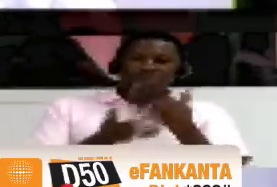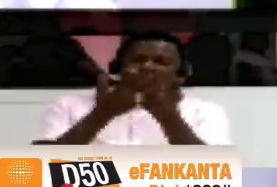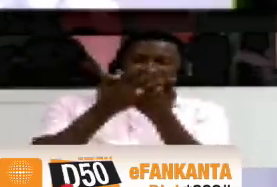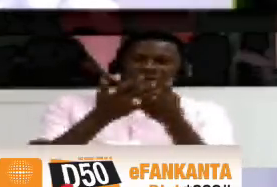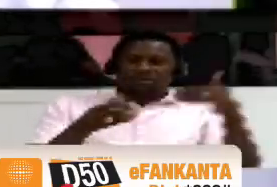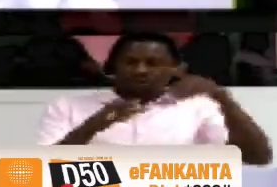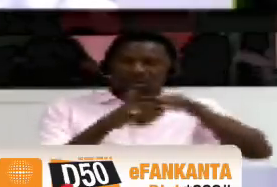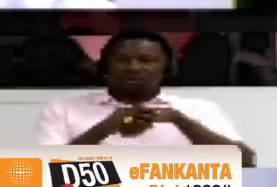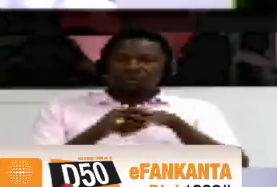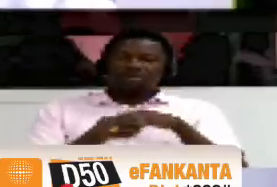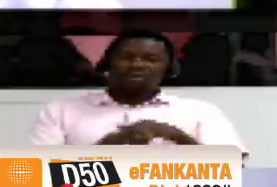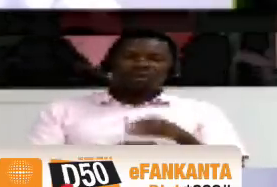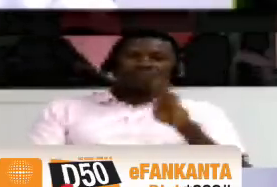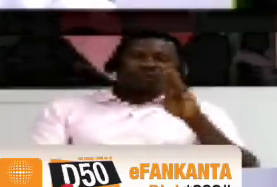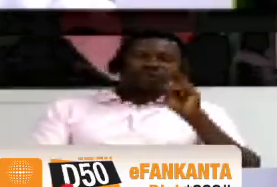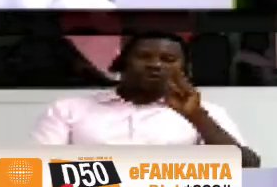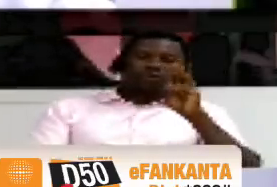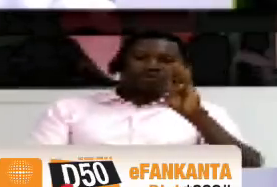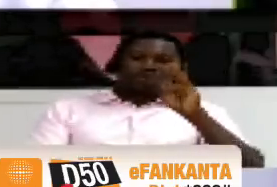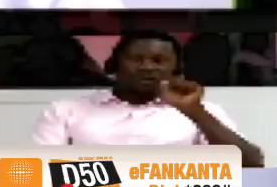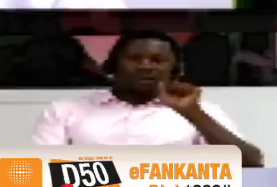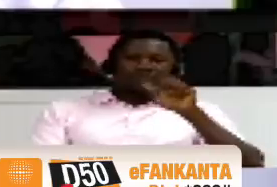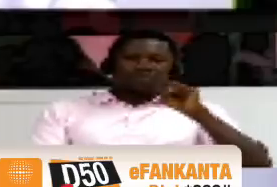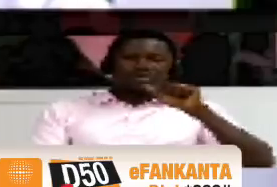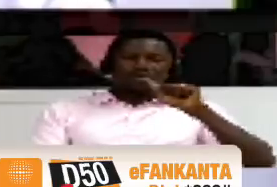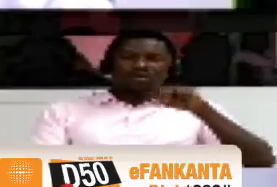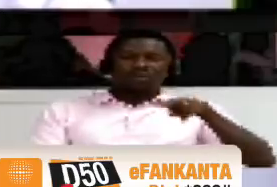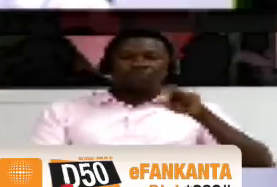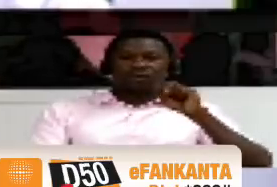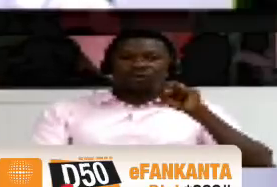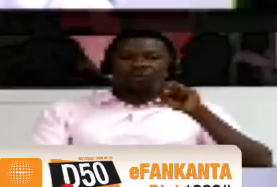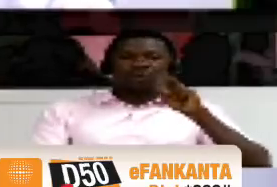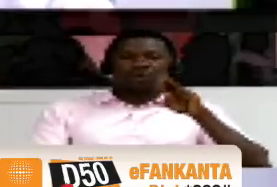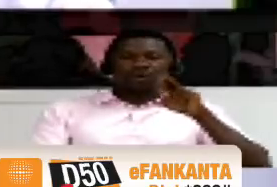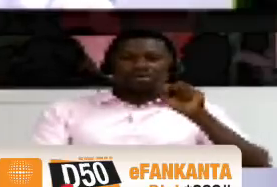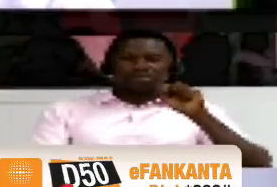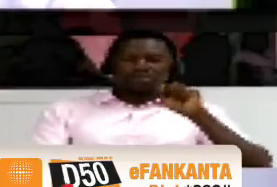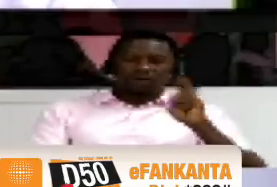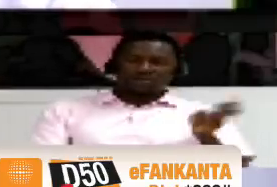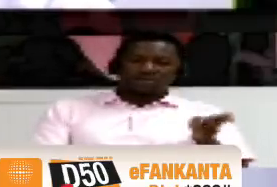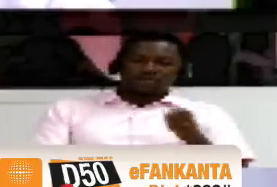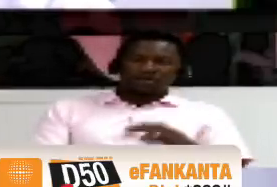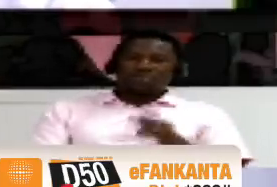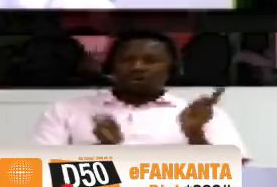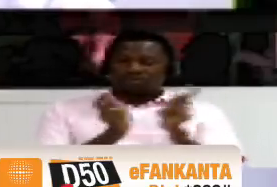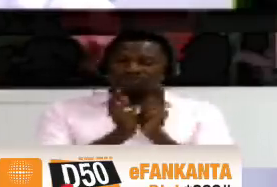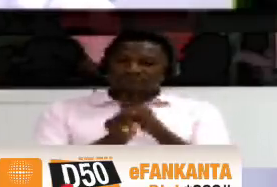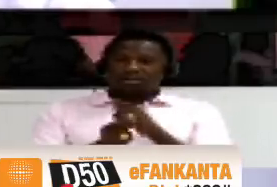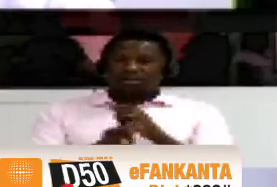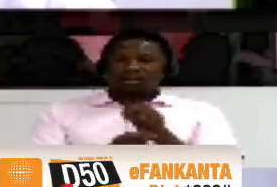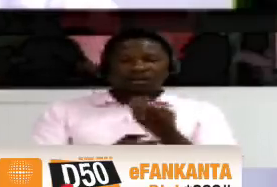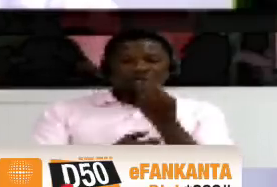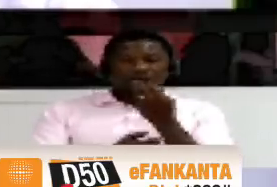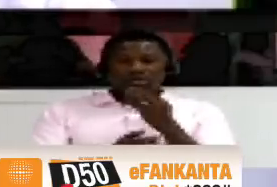to have lunch, Buba Samura. So when he met me that Saturday while at lunch, he was pale,